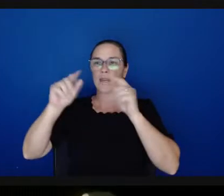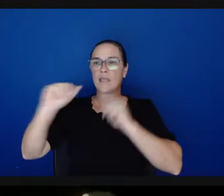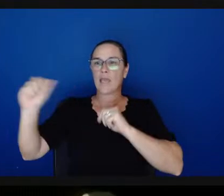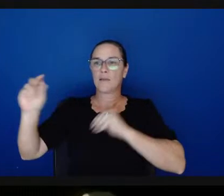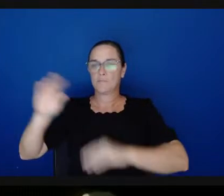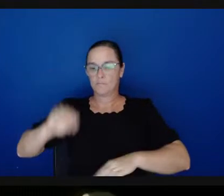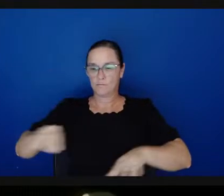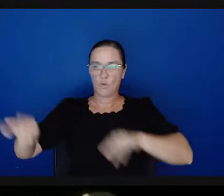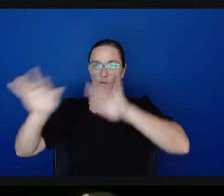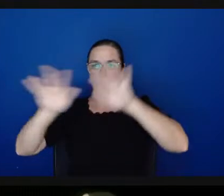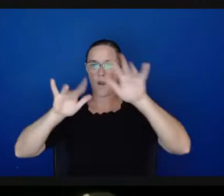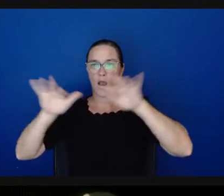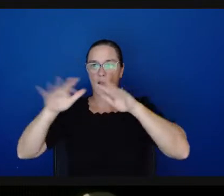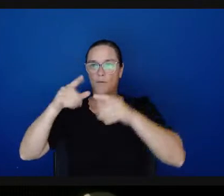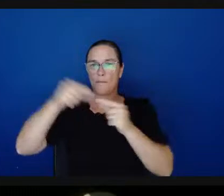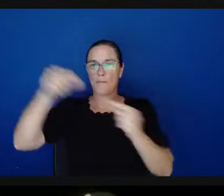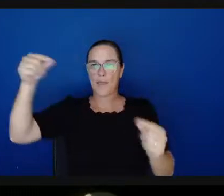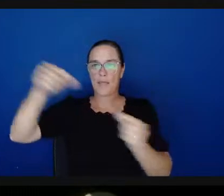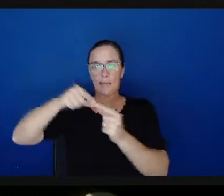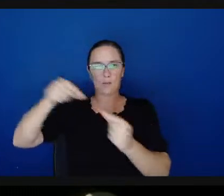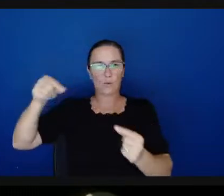well.